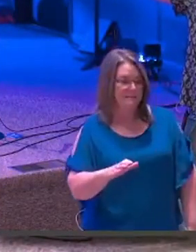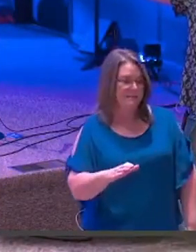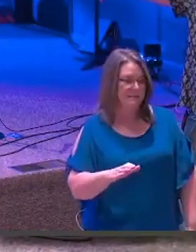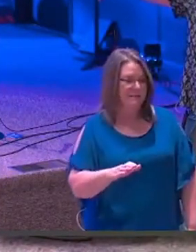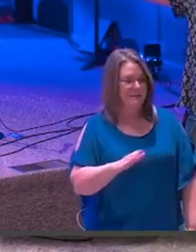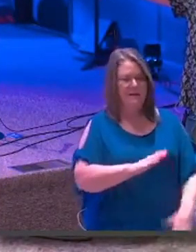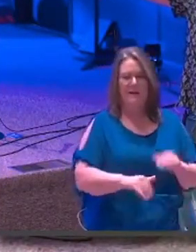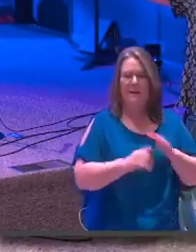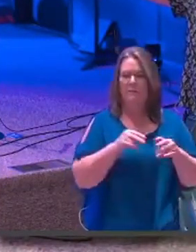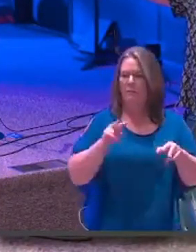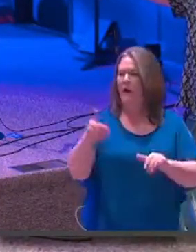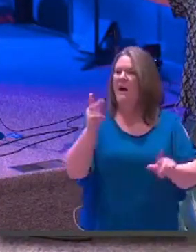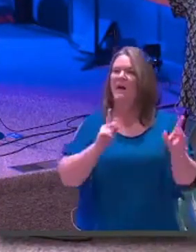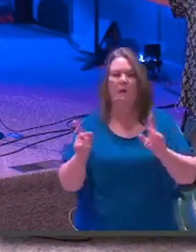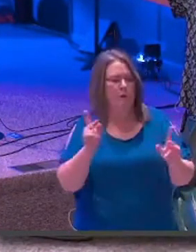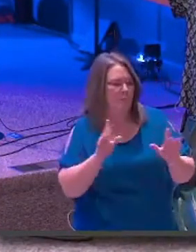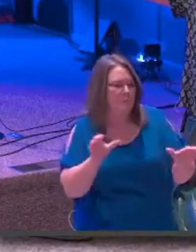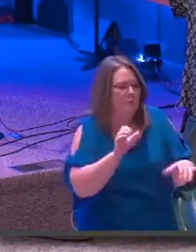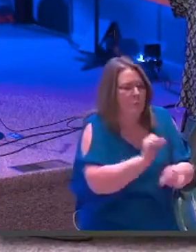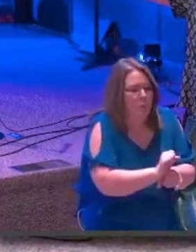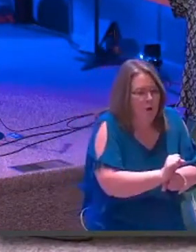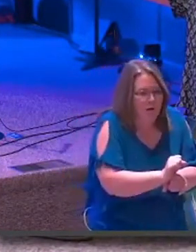other people do the work,